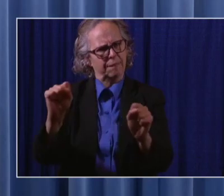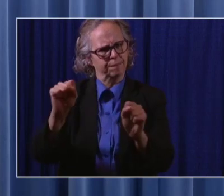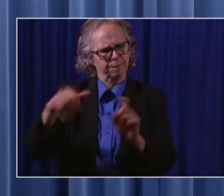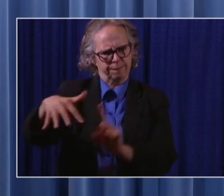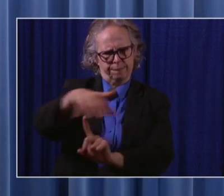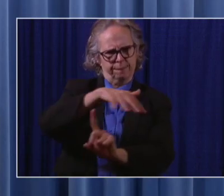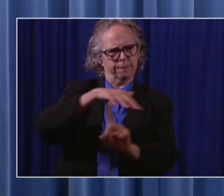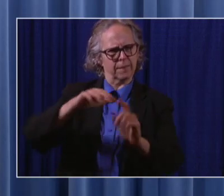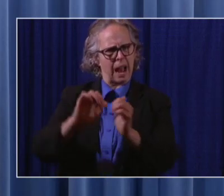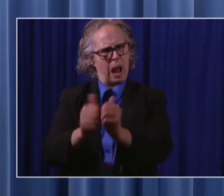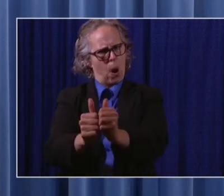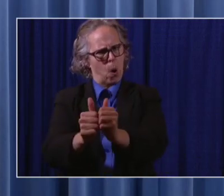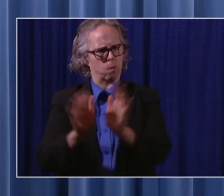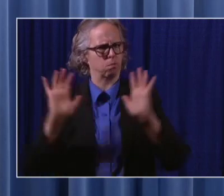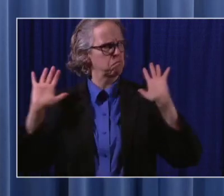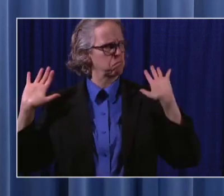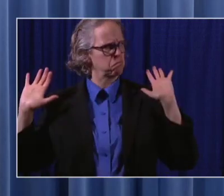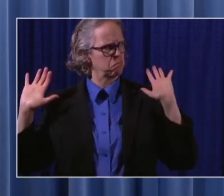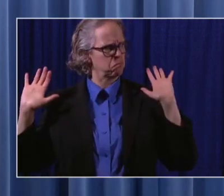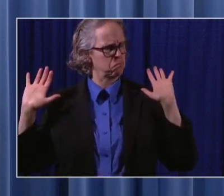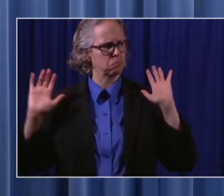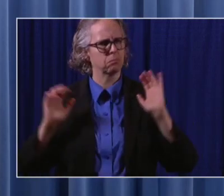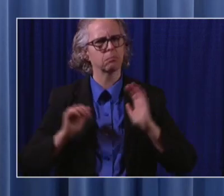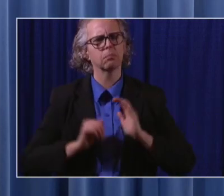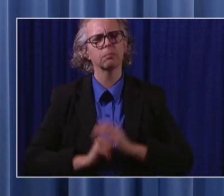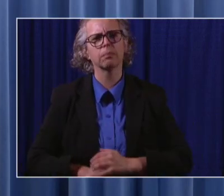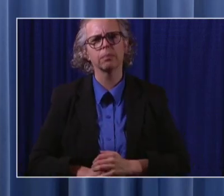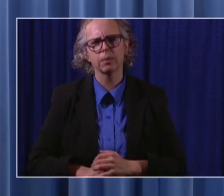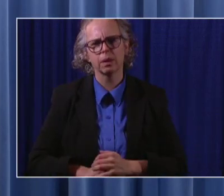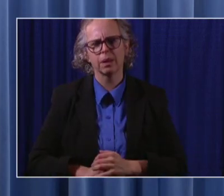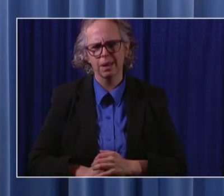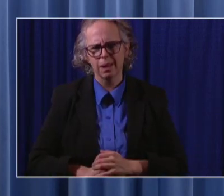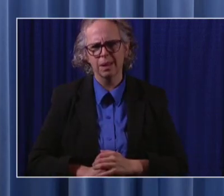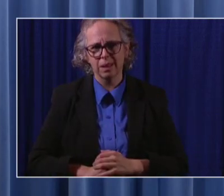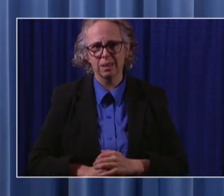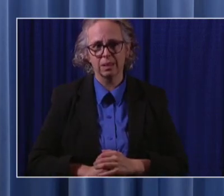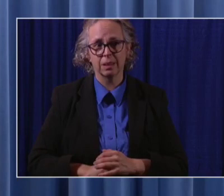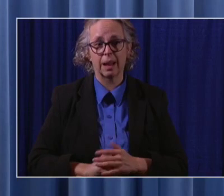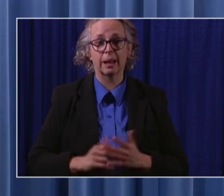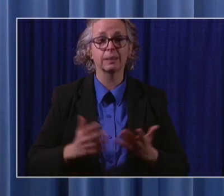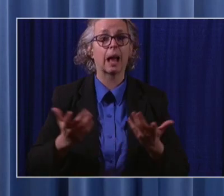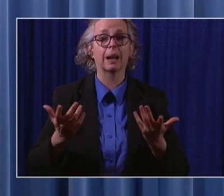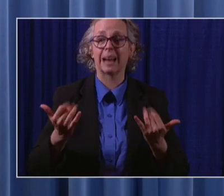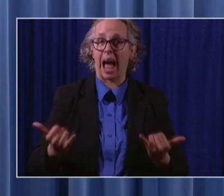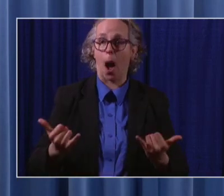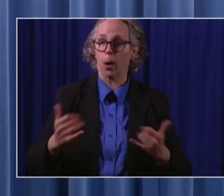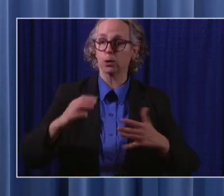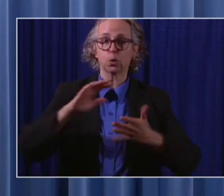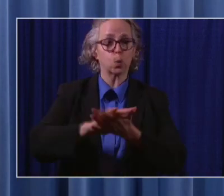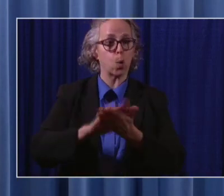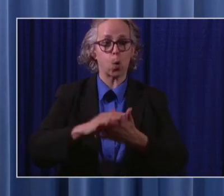COVID-19 pandemic as safely as possible, and so they've got a guidebook to do that.